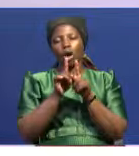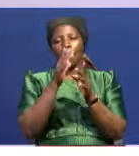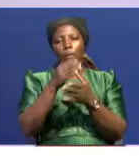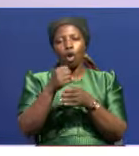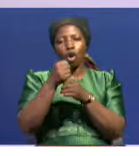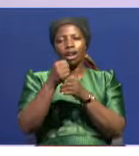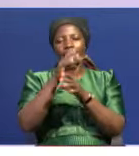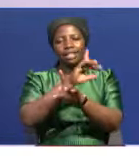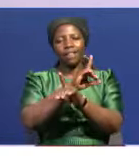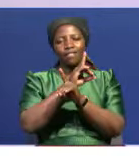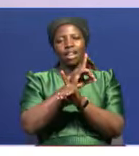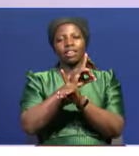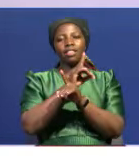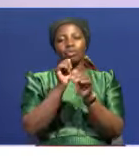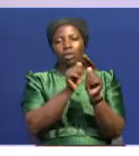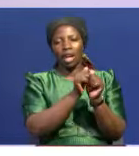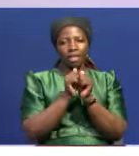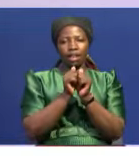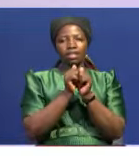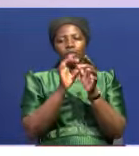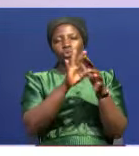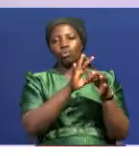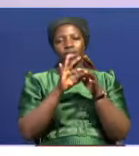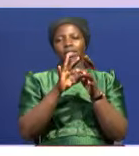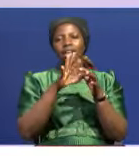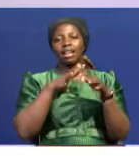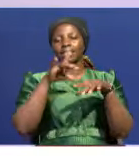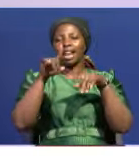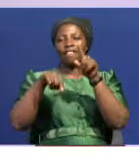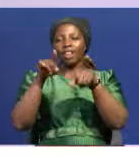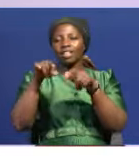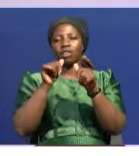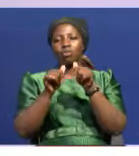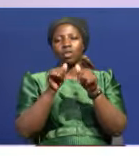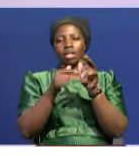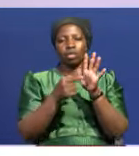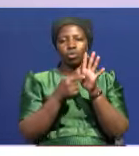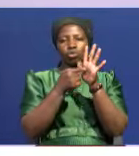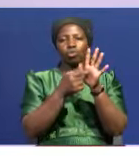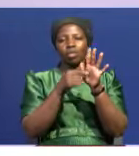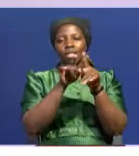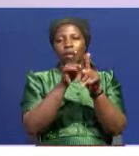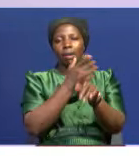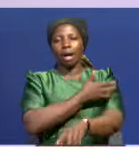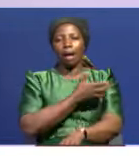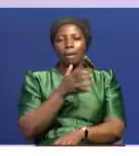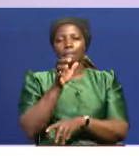harmony, unity, and diversity that distinguish and empower our great nation.